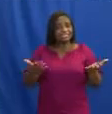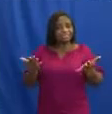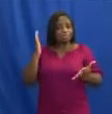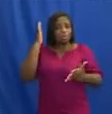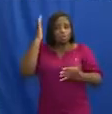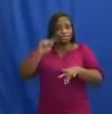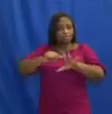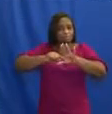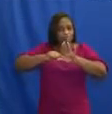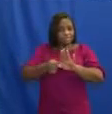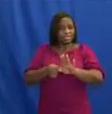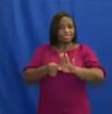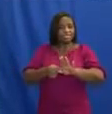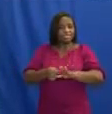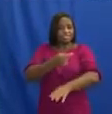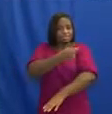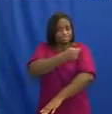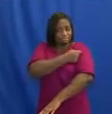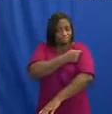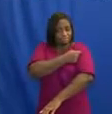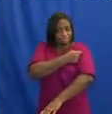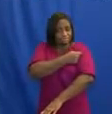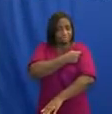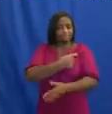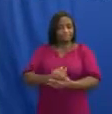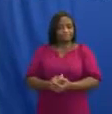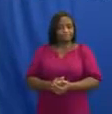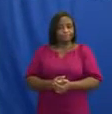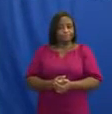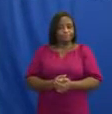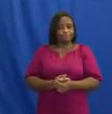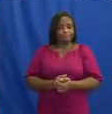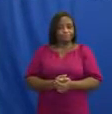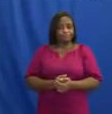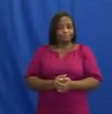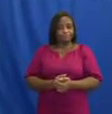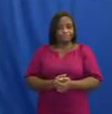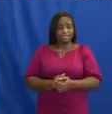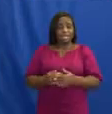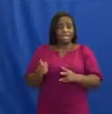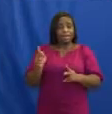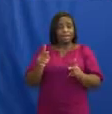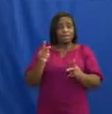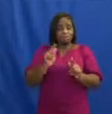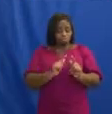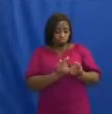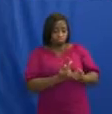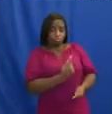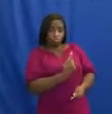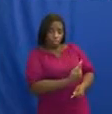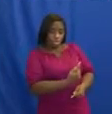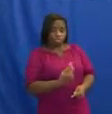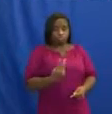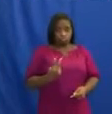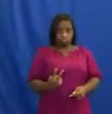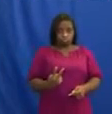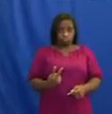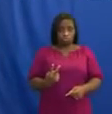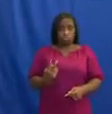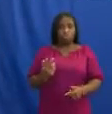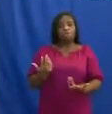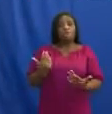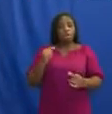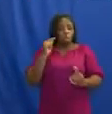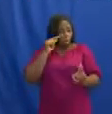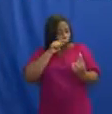the 600,000 AstraZeneca vaccines, with persons in Groups 1 and 2 being